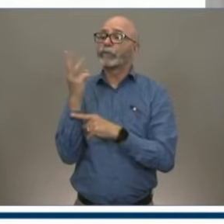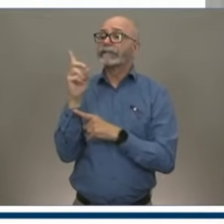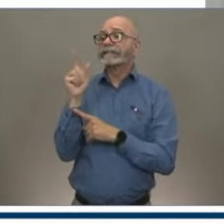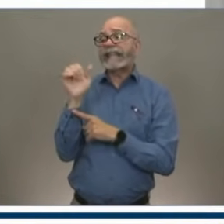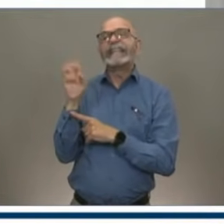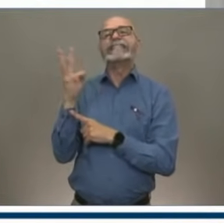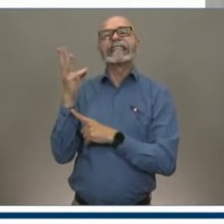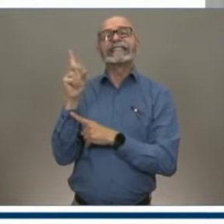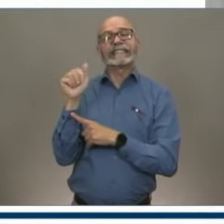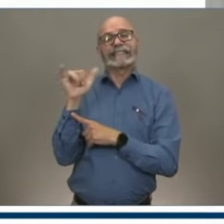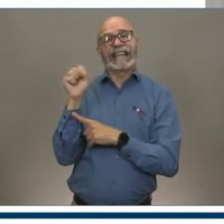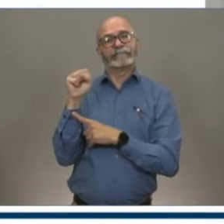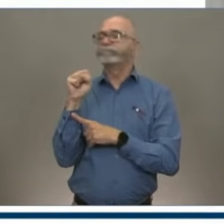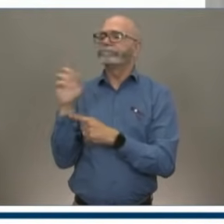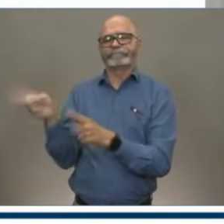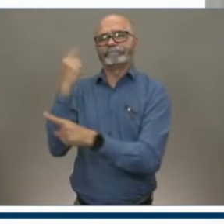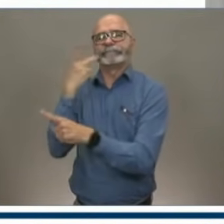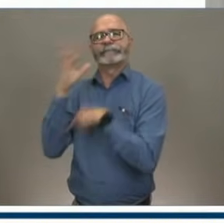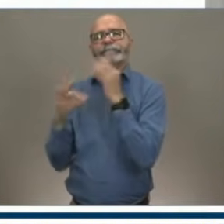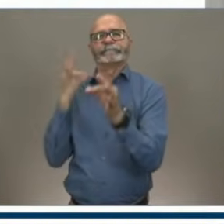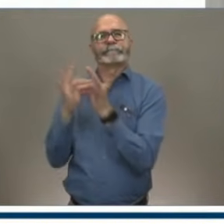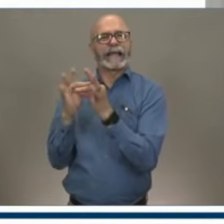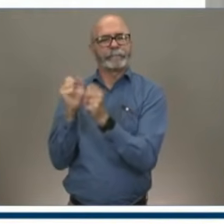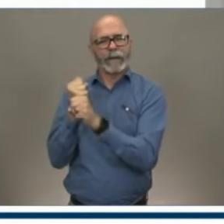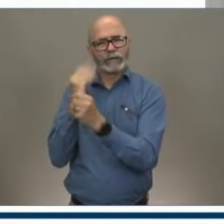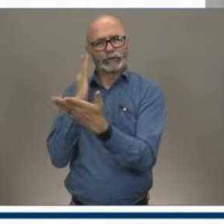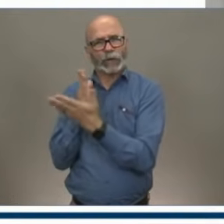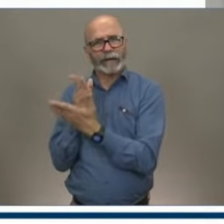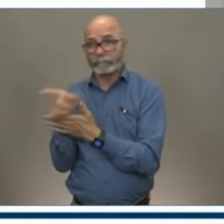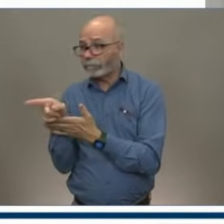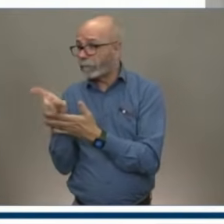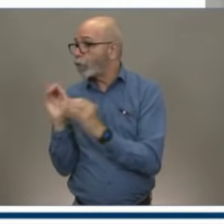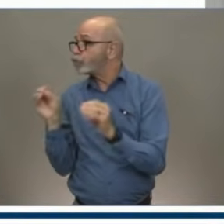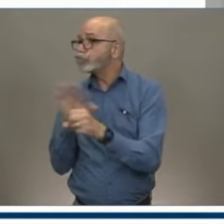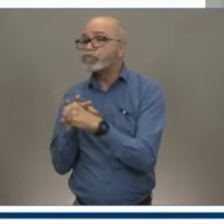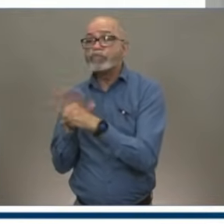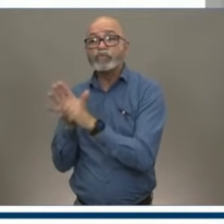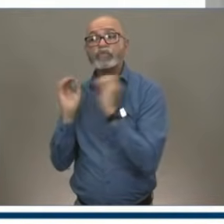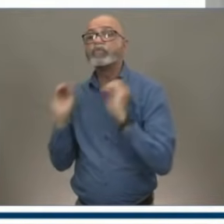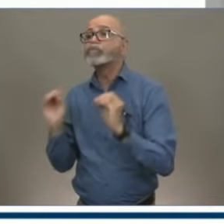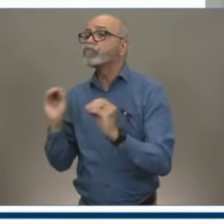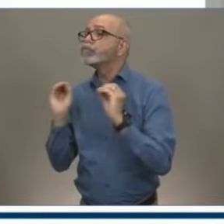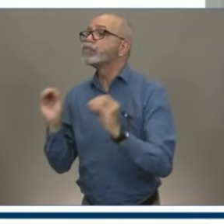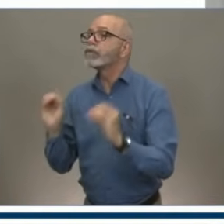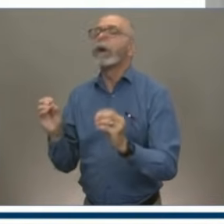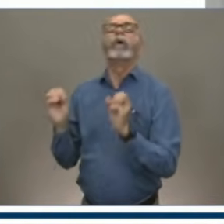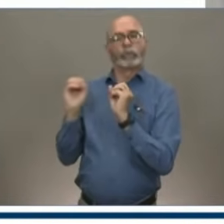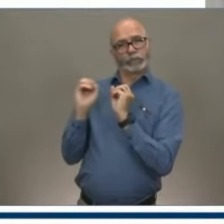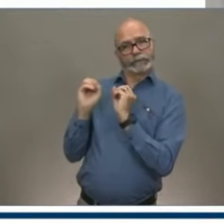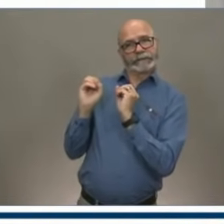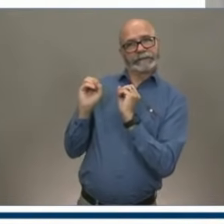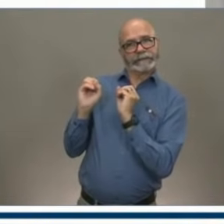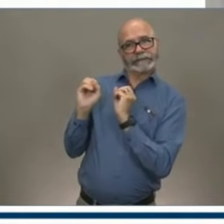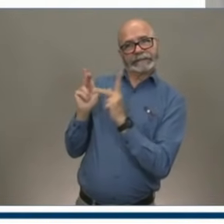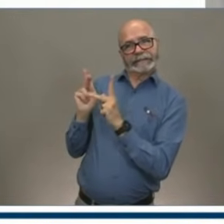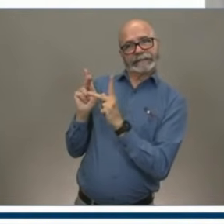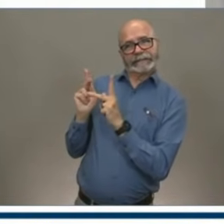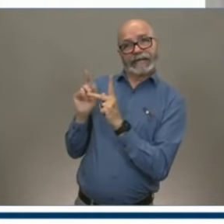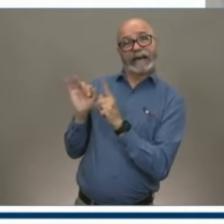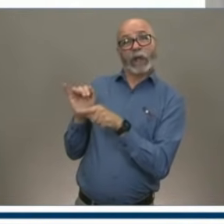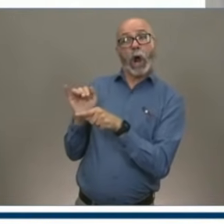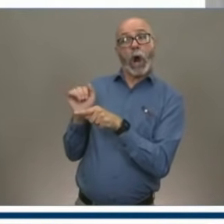a level of reassurance if they don't have COVID, and if they do, it will help us contain the virus